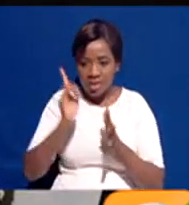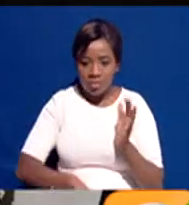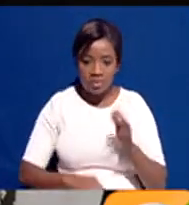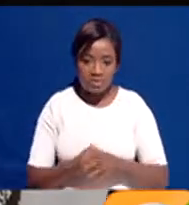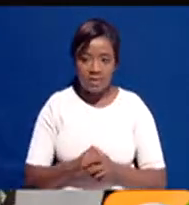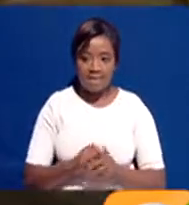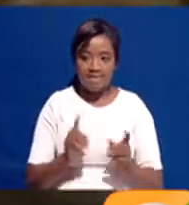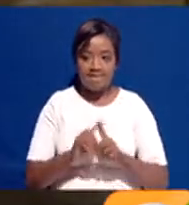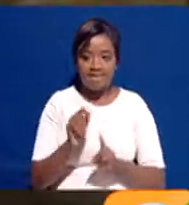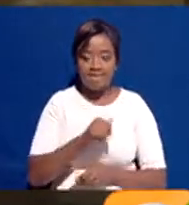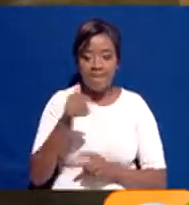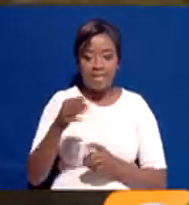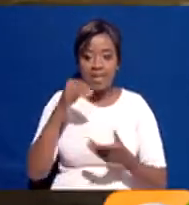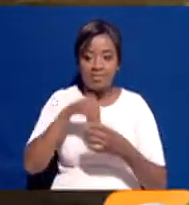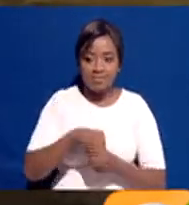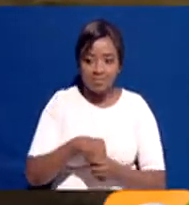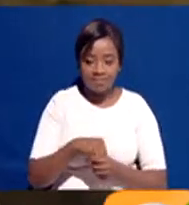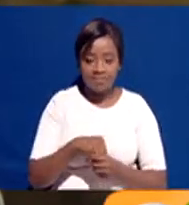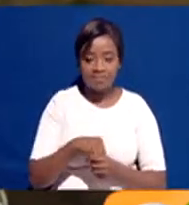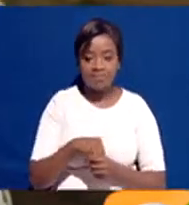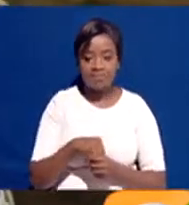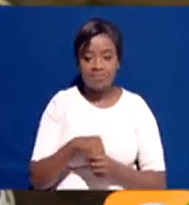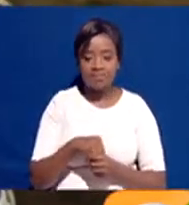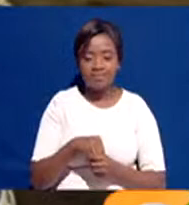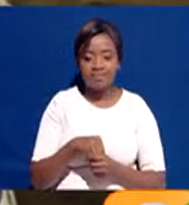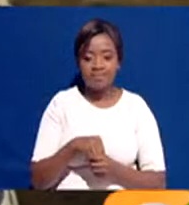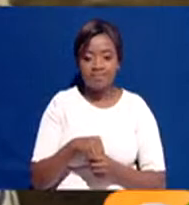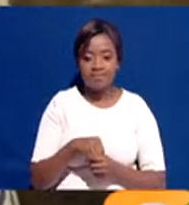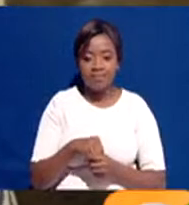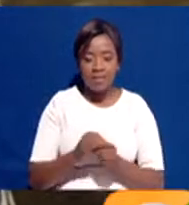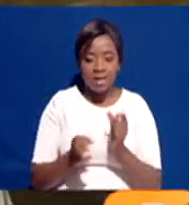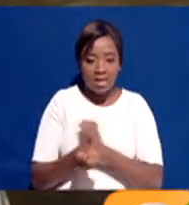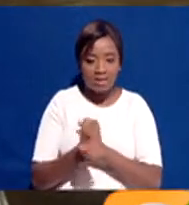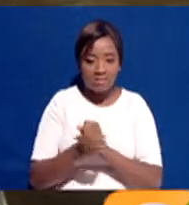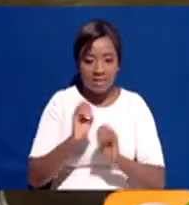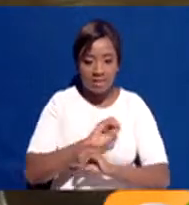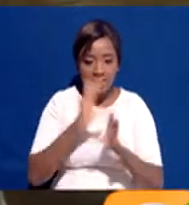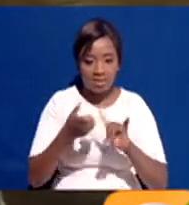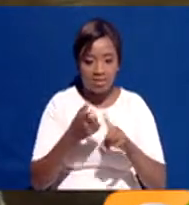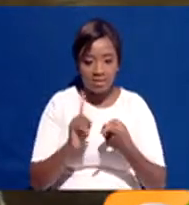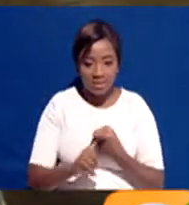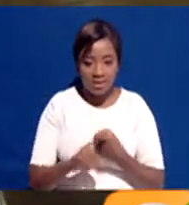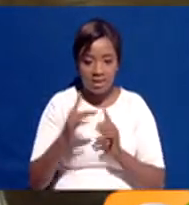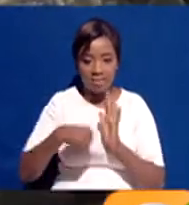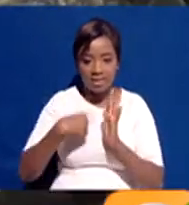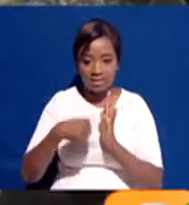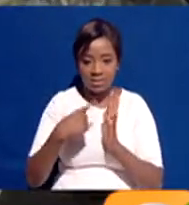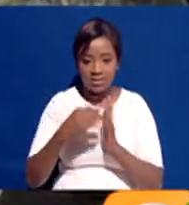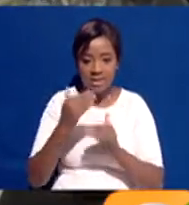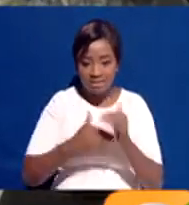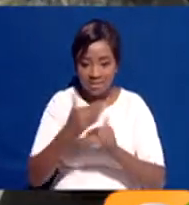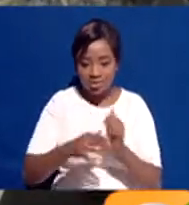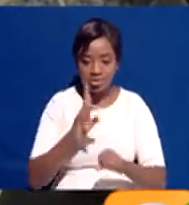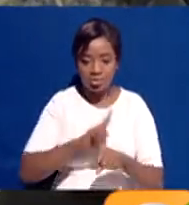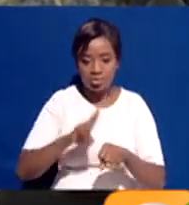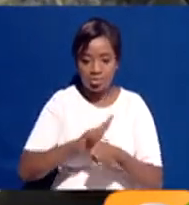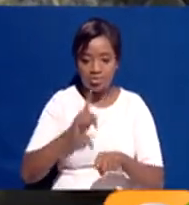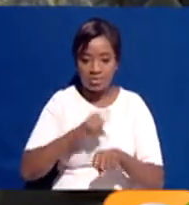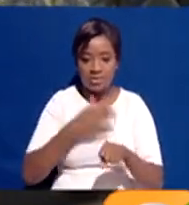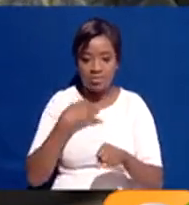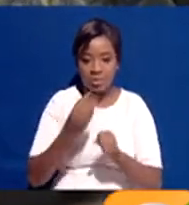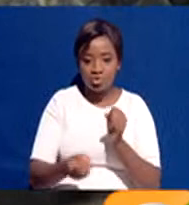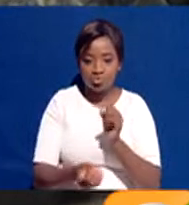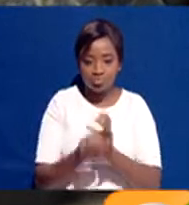Other facets captured in the regulations include the spelling out of the standardized materials to be used for the installation of the solar